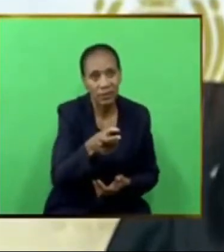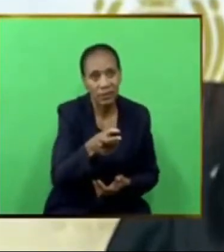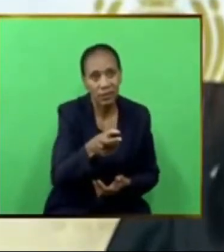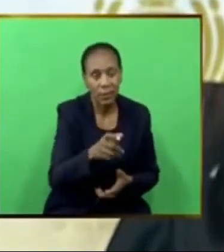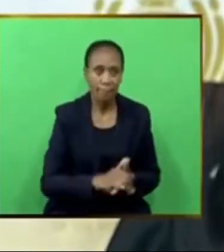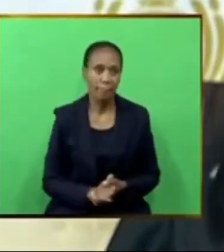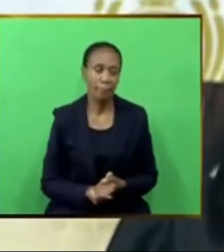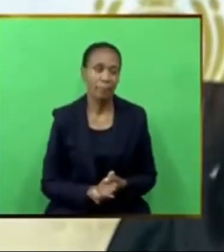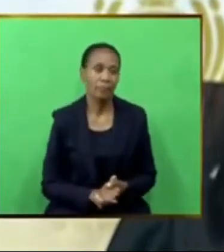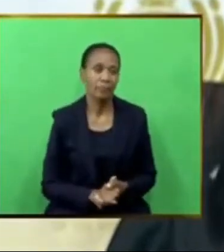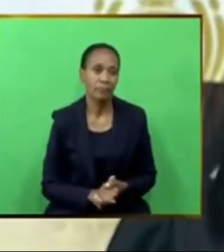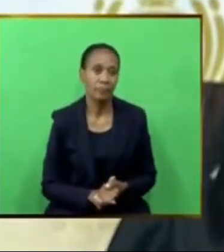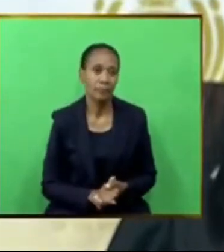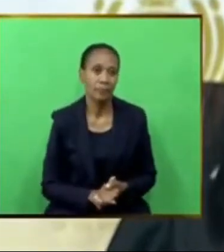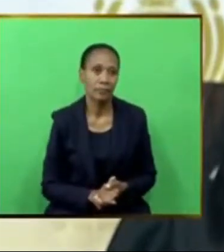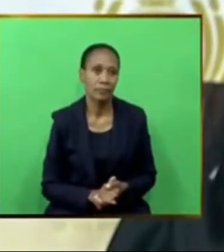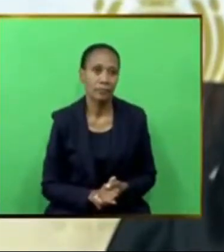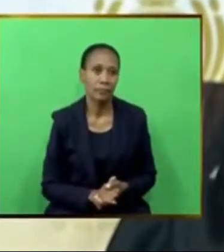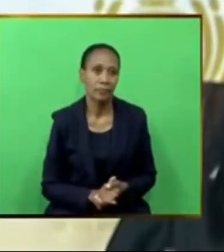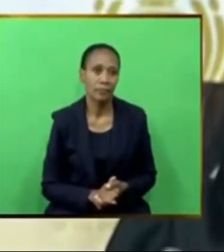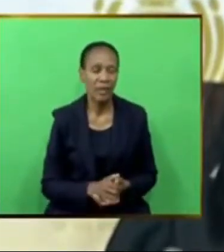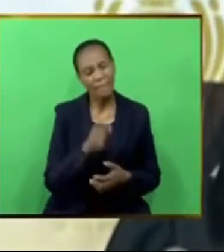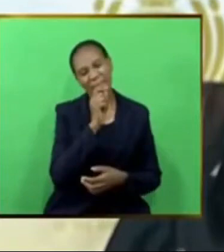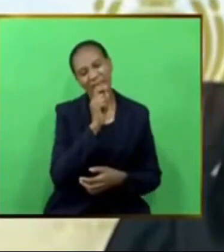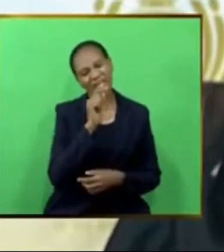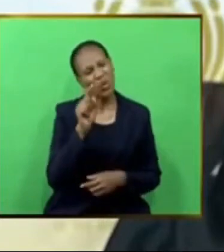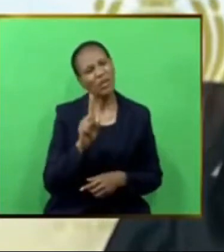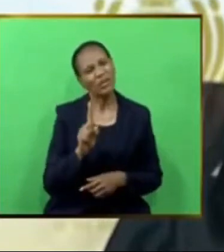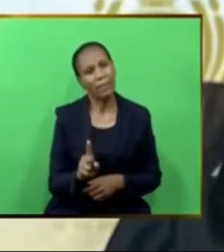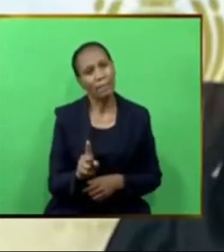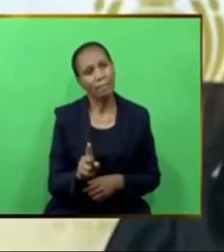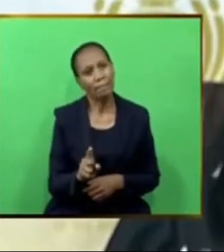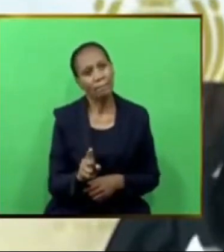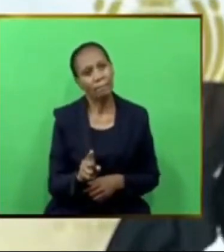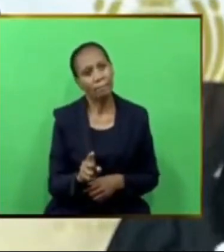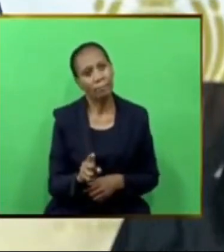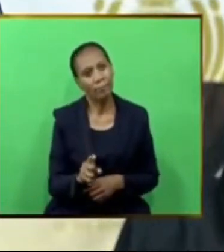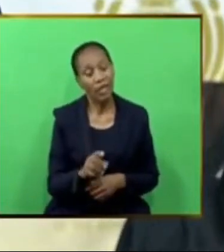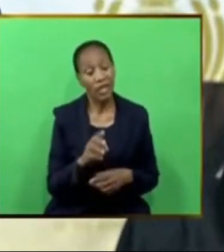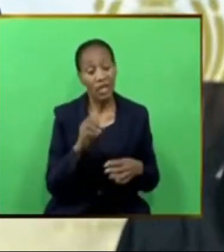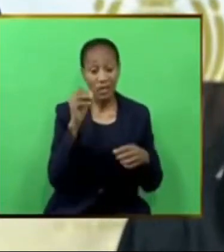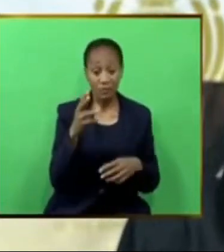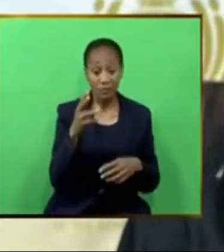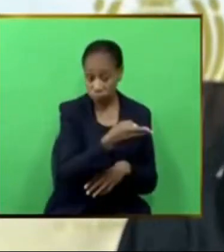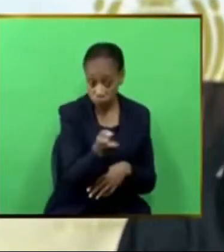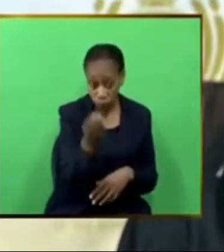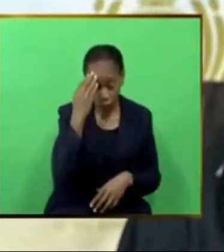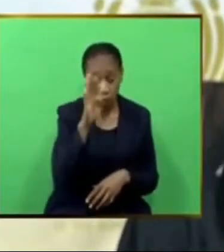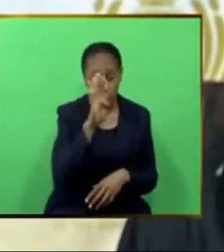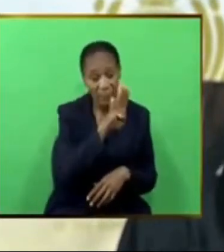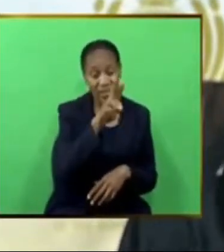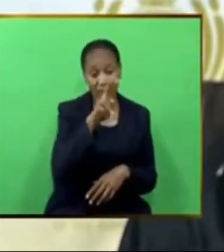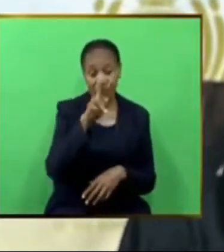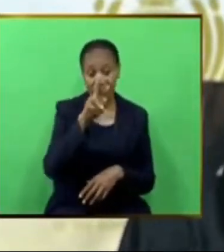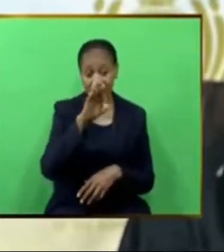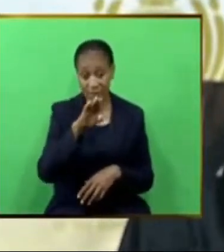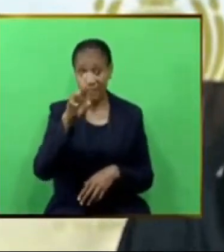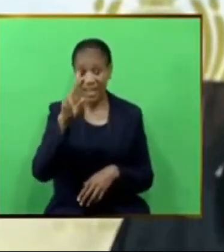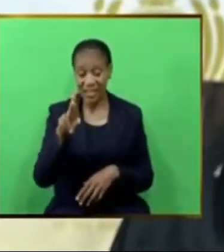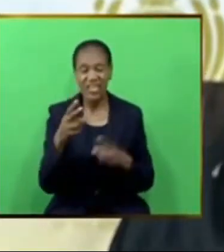institution shortly. What does that mean? Those who know BFI, it's a new window of